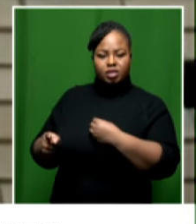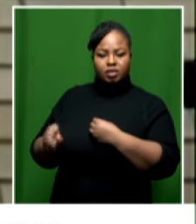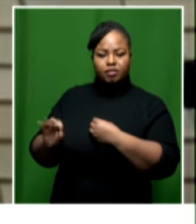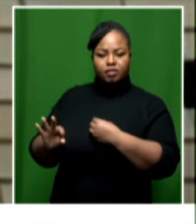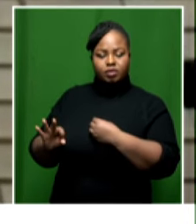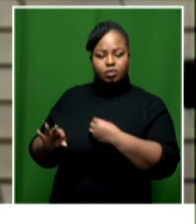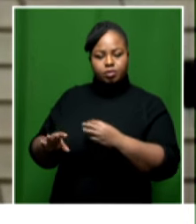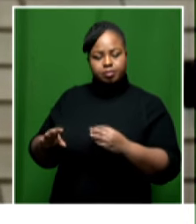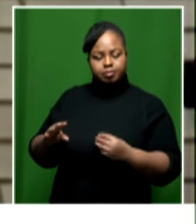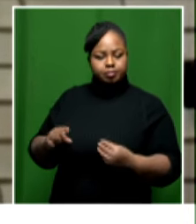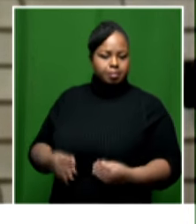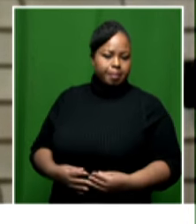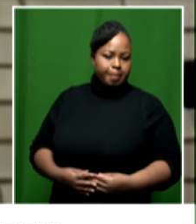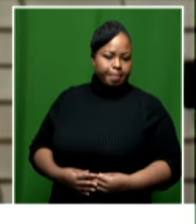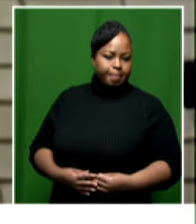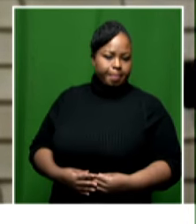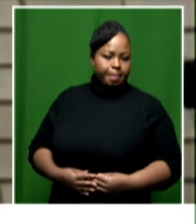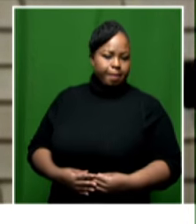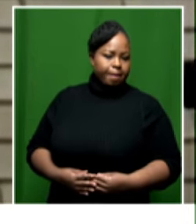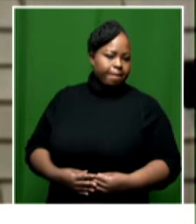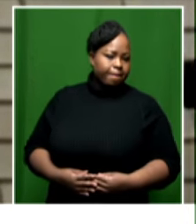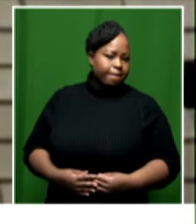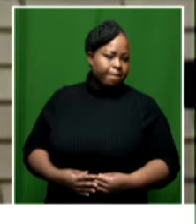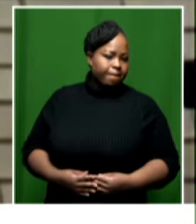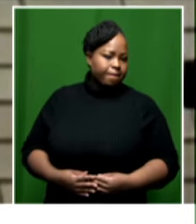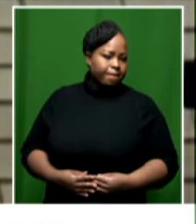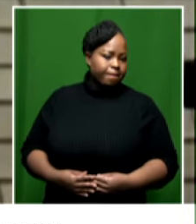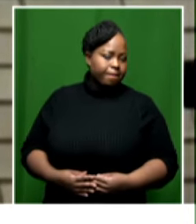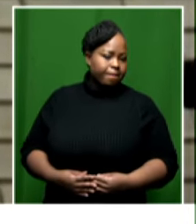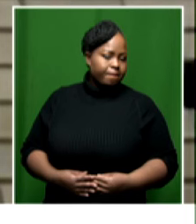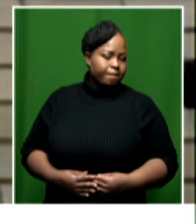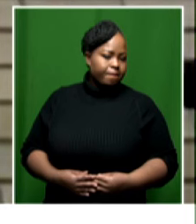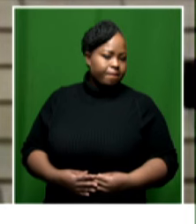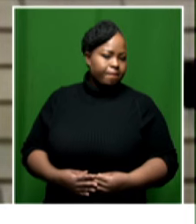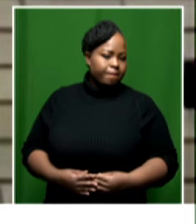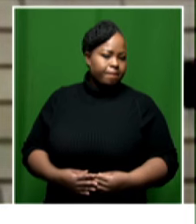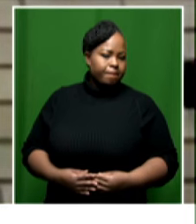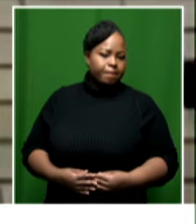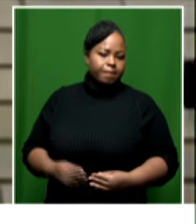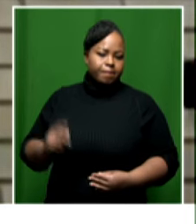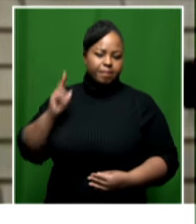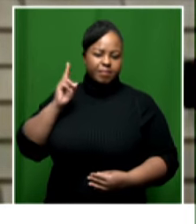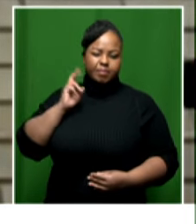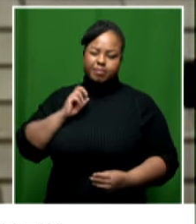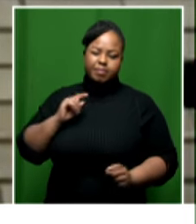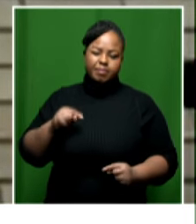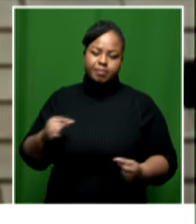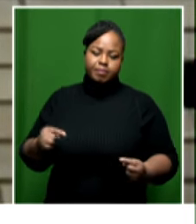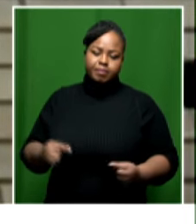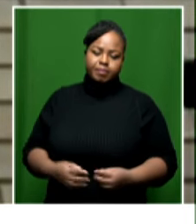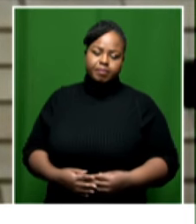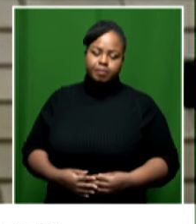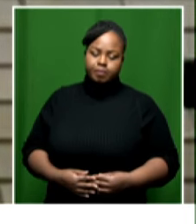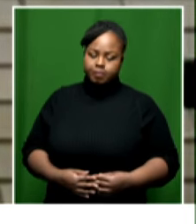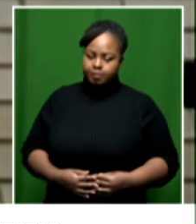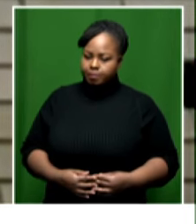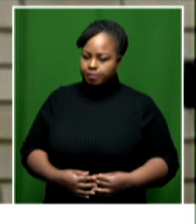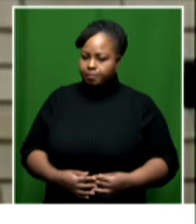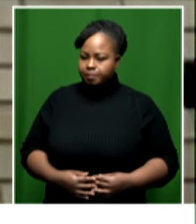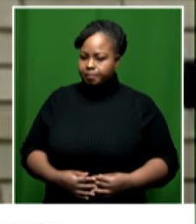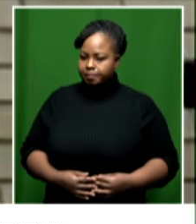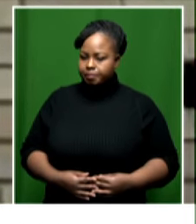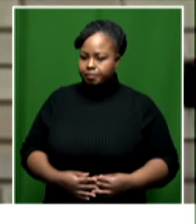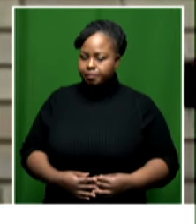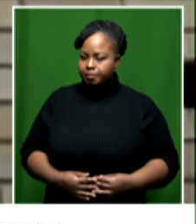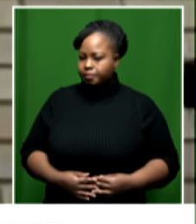accepted. I turn to the legal issues of res judicata and issue estoppel, and